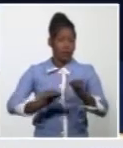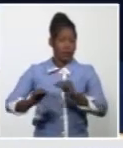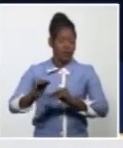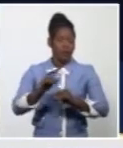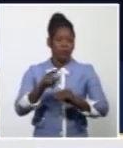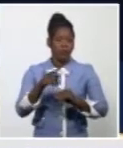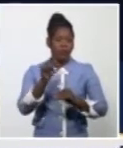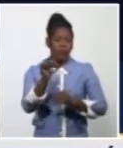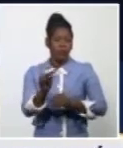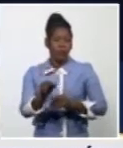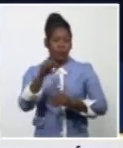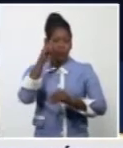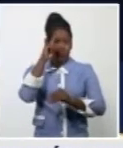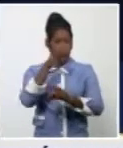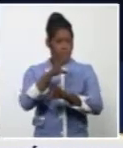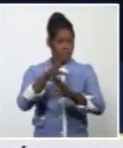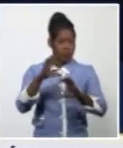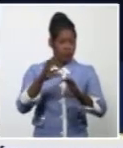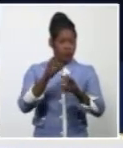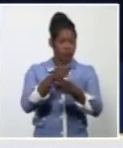dialogue of the President